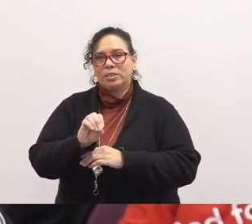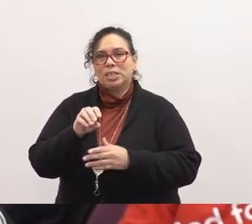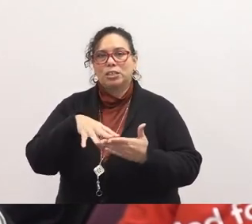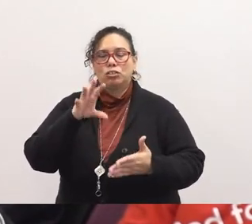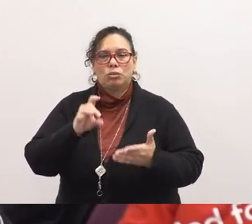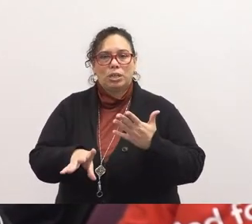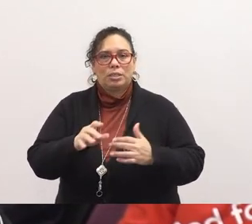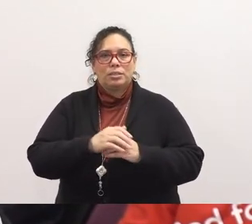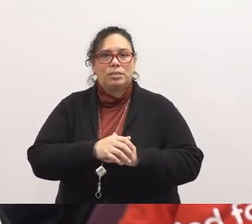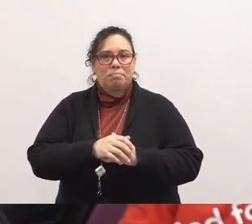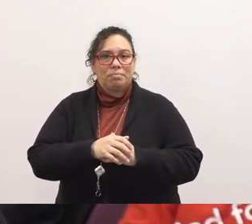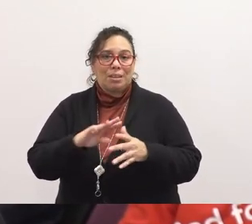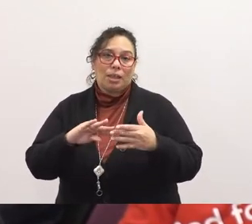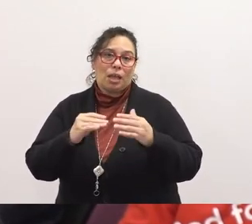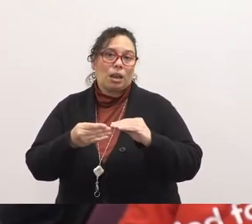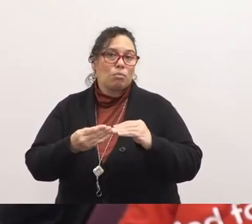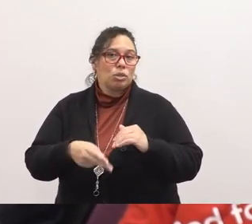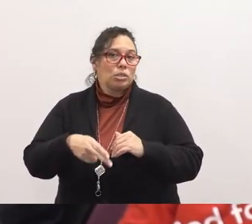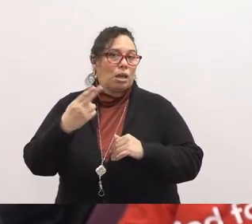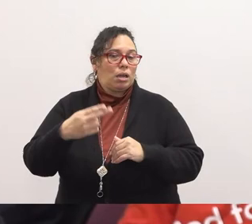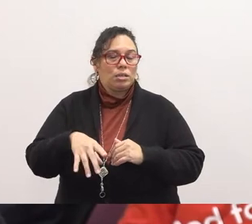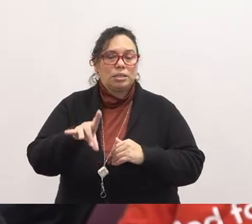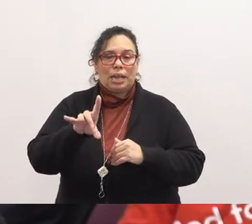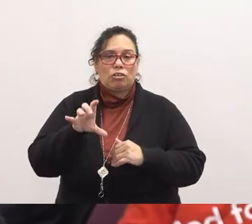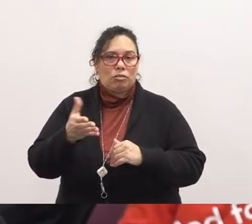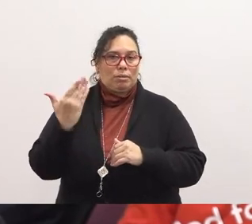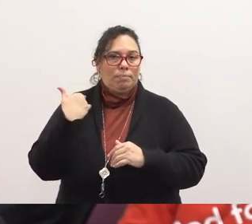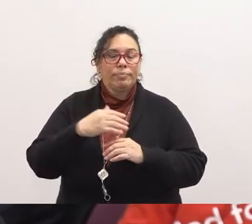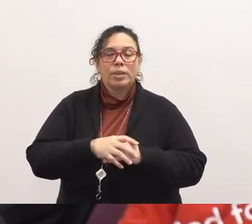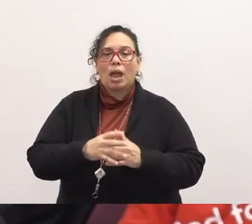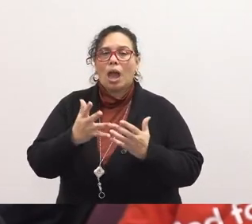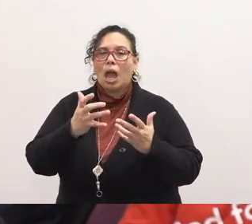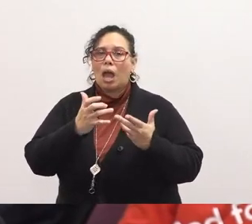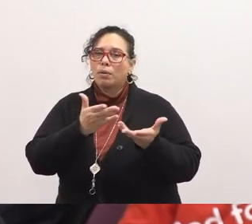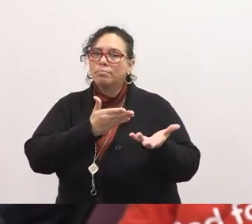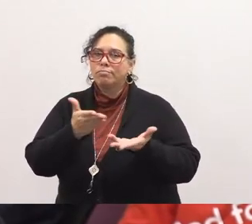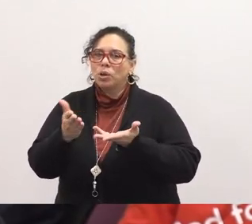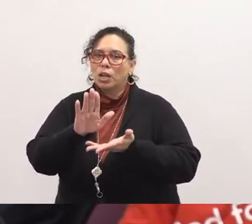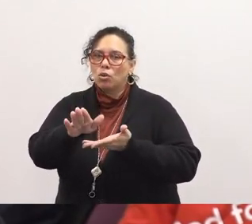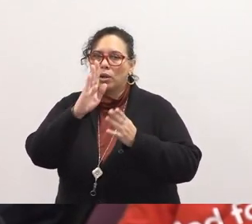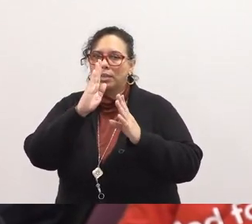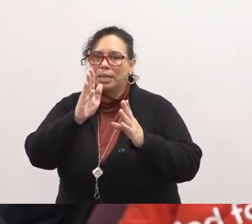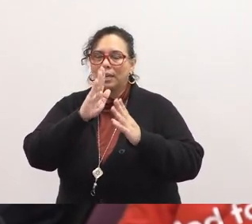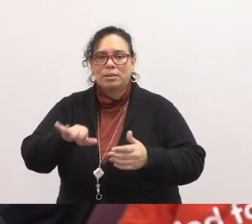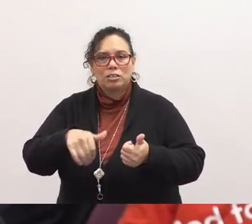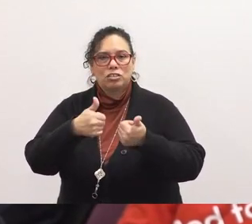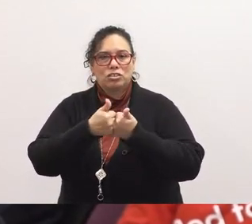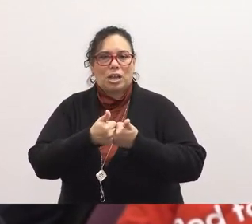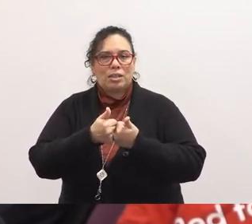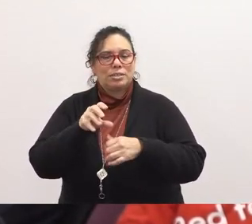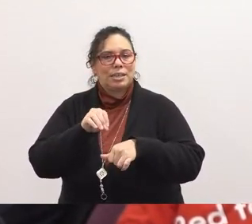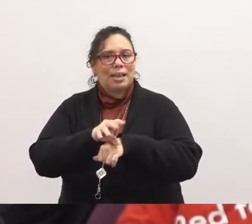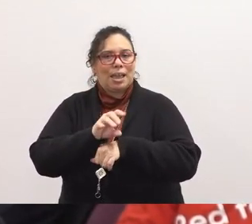students, and this number has been as high as 800, I want to bring to your attention the challenges we